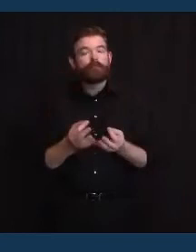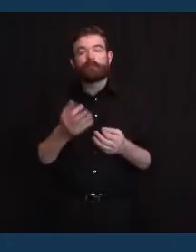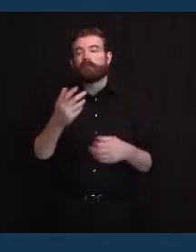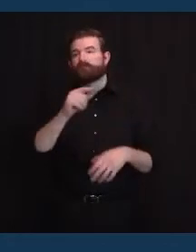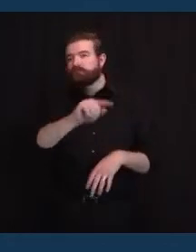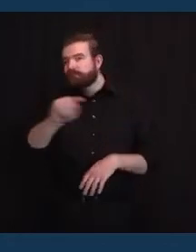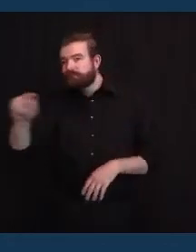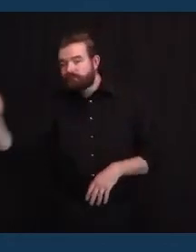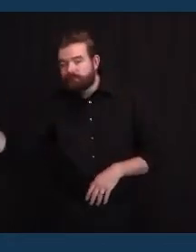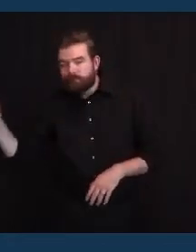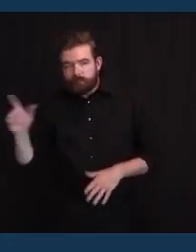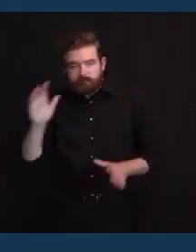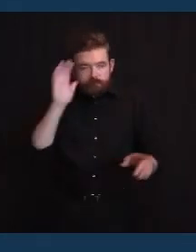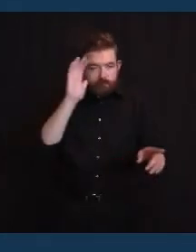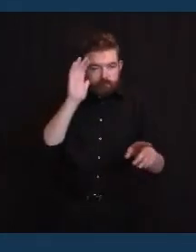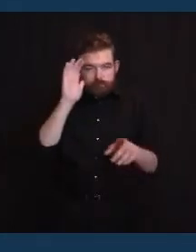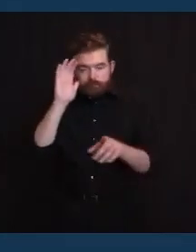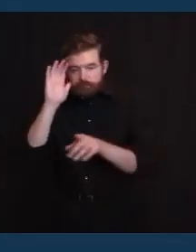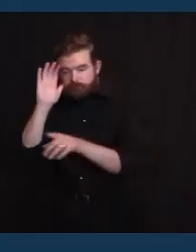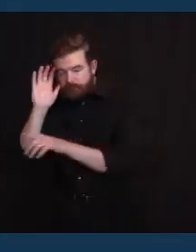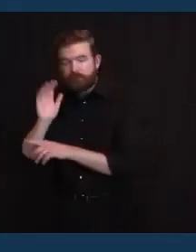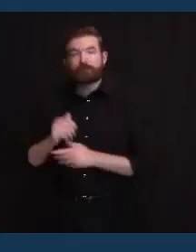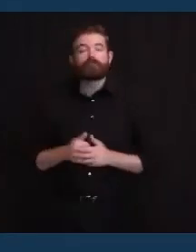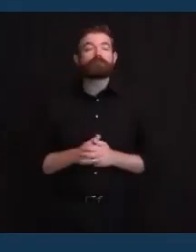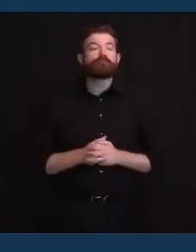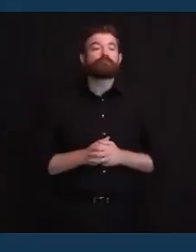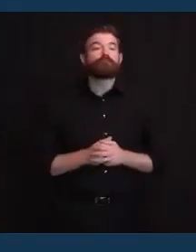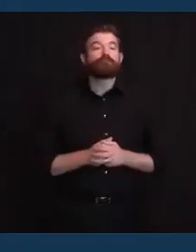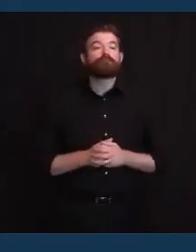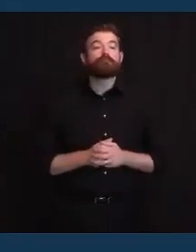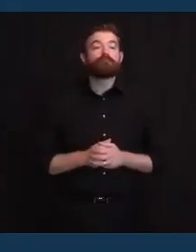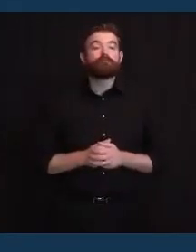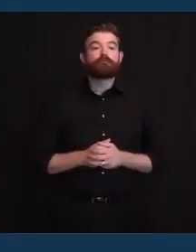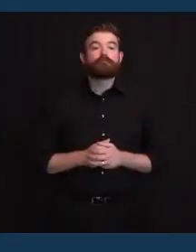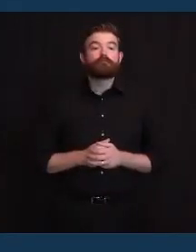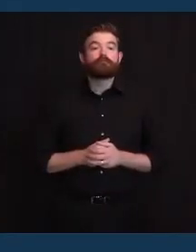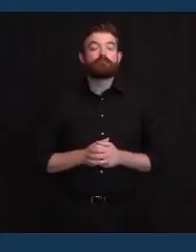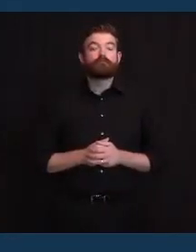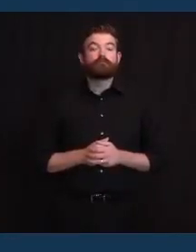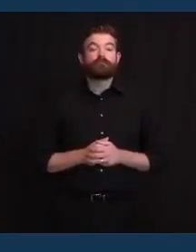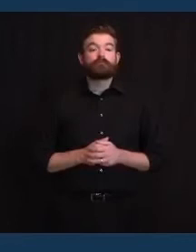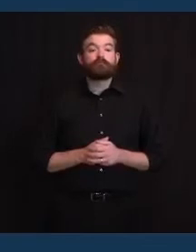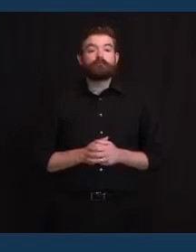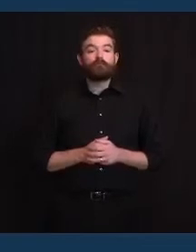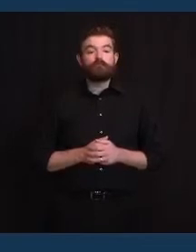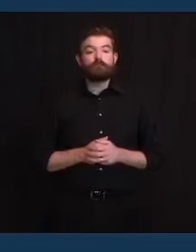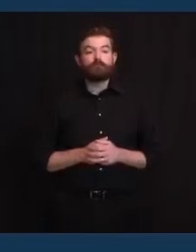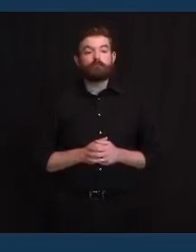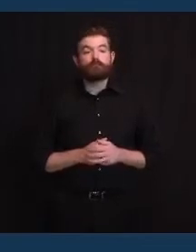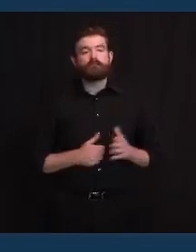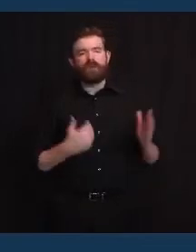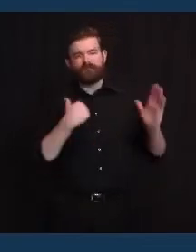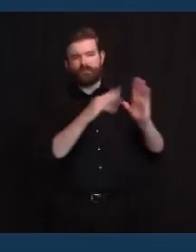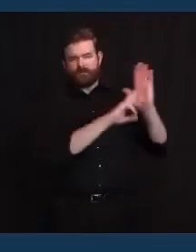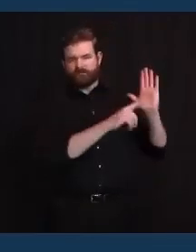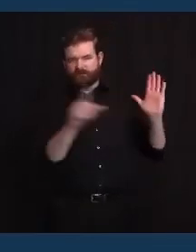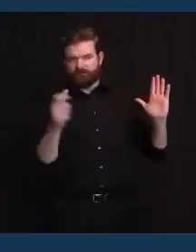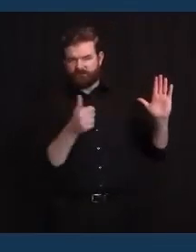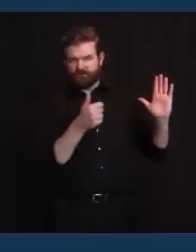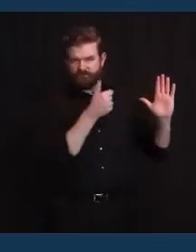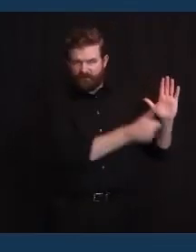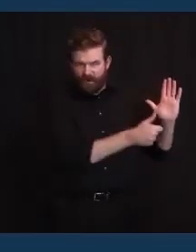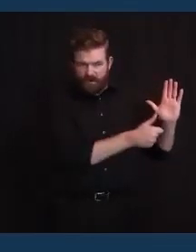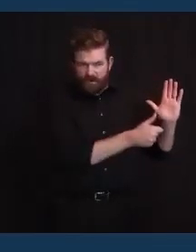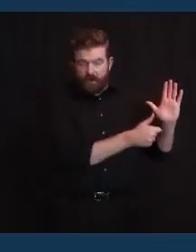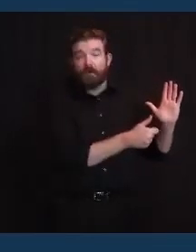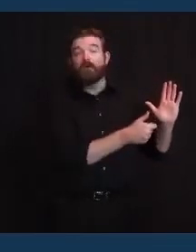and the recommendations from the Department of Health under Judy's leadership, as has every step down our road back. However, the most